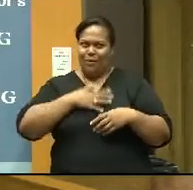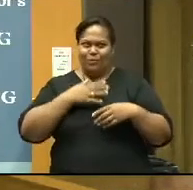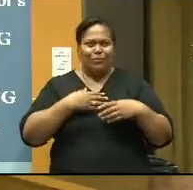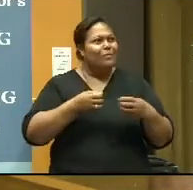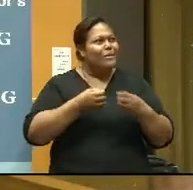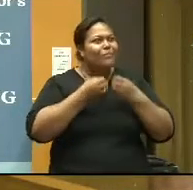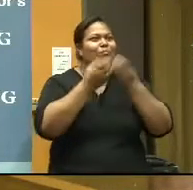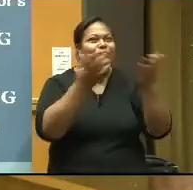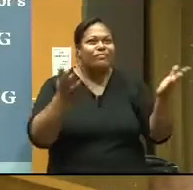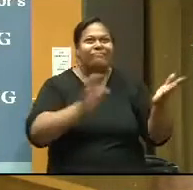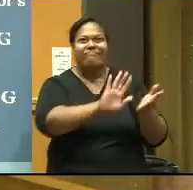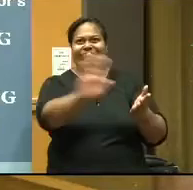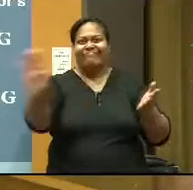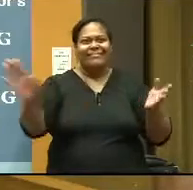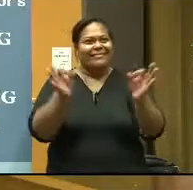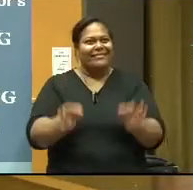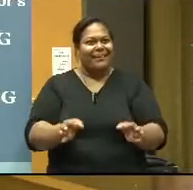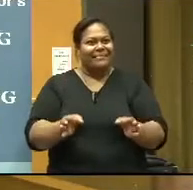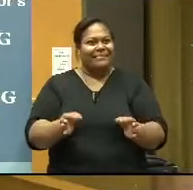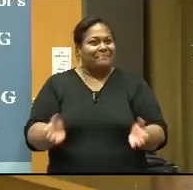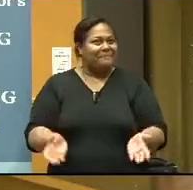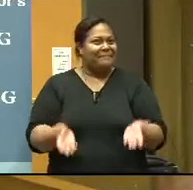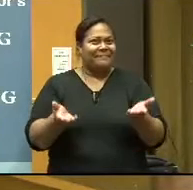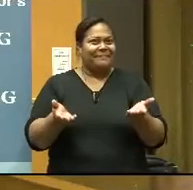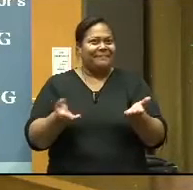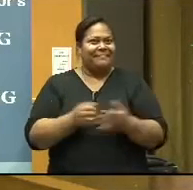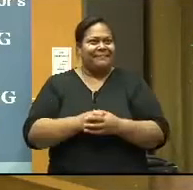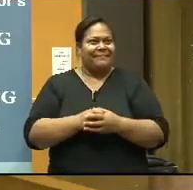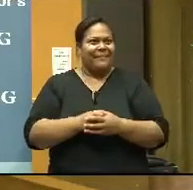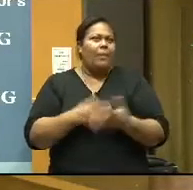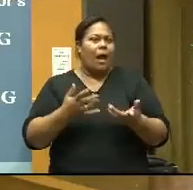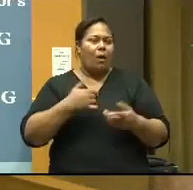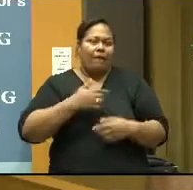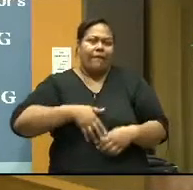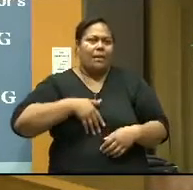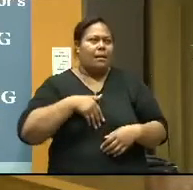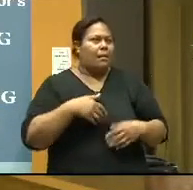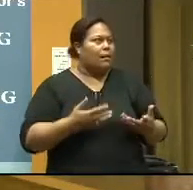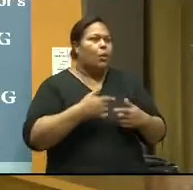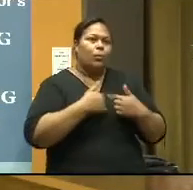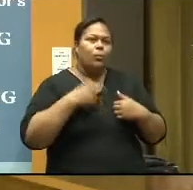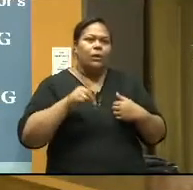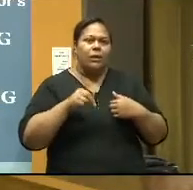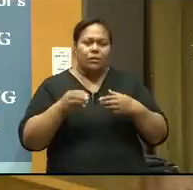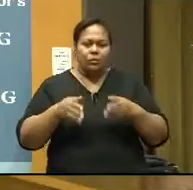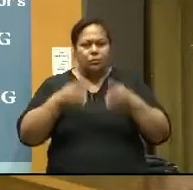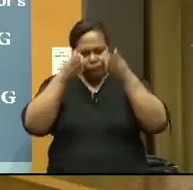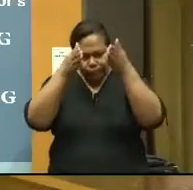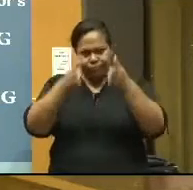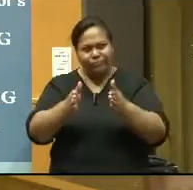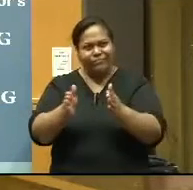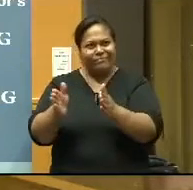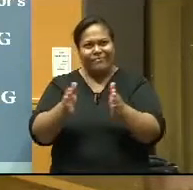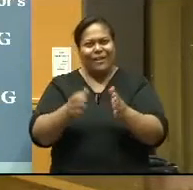behind in terms of where I feel we need to go. And I'll talk a little bit about what we have set out